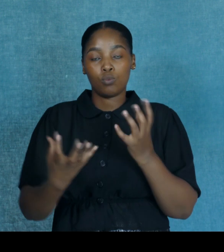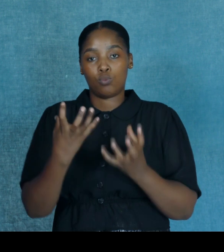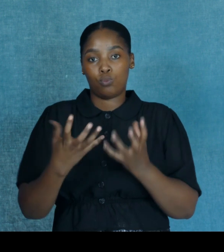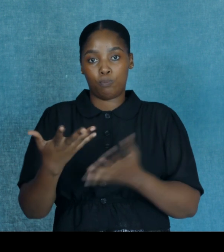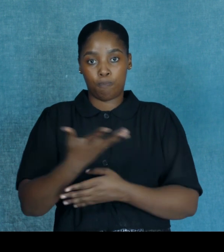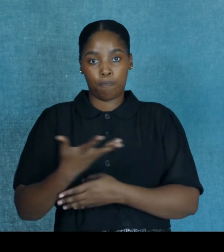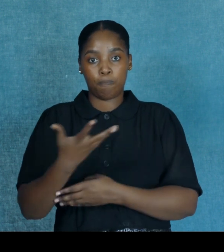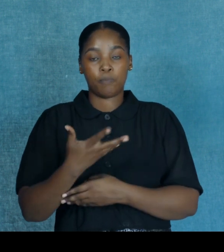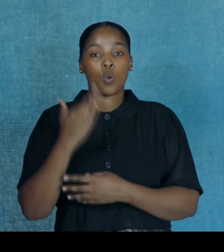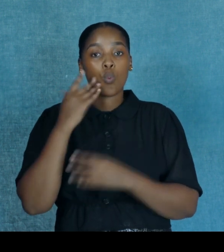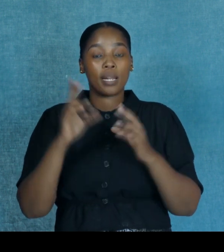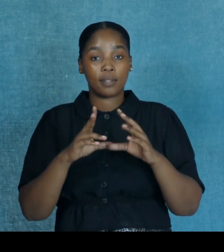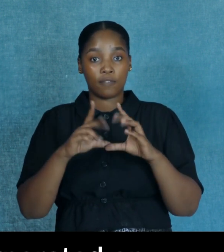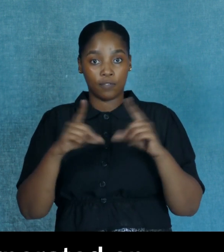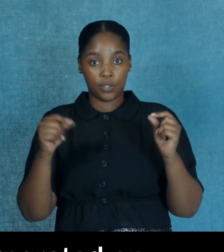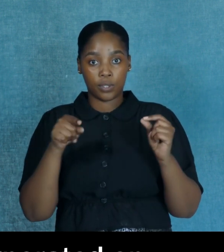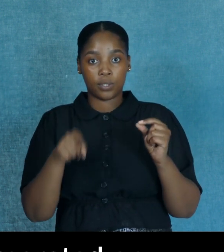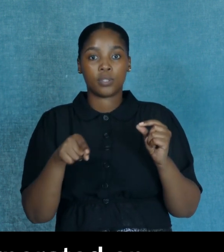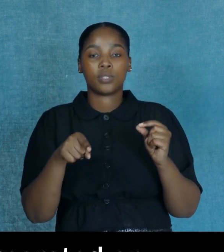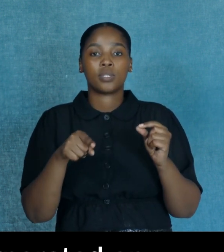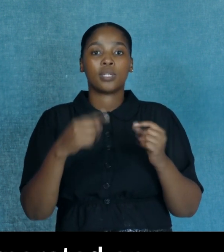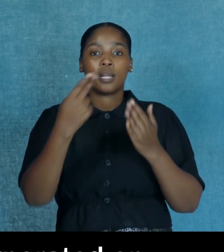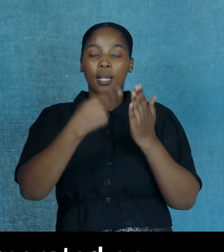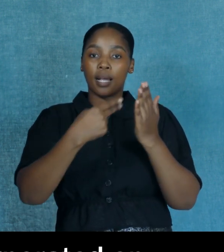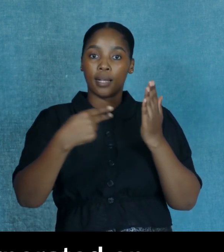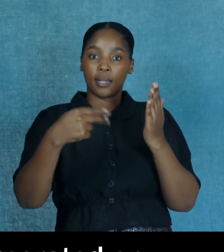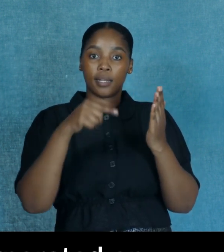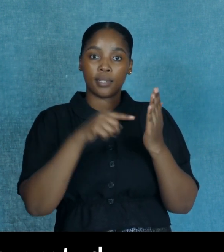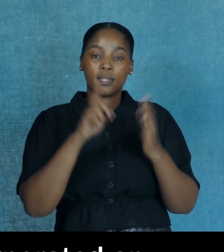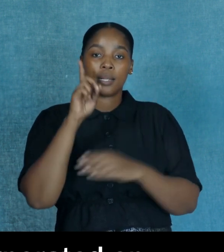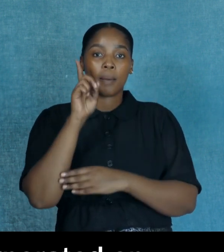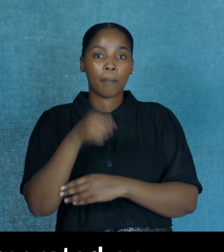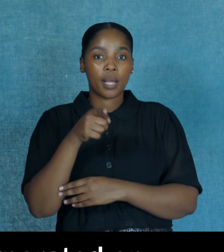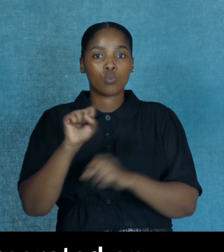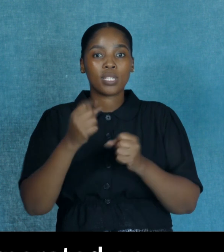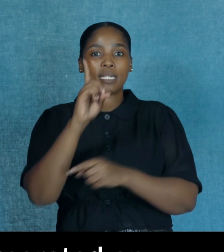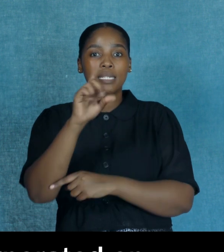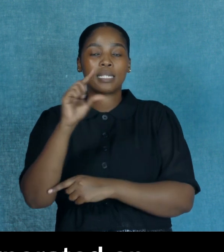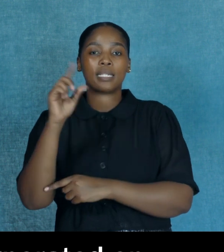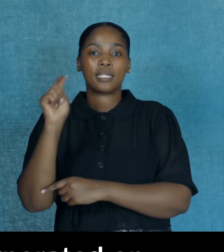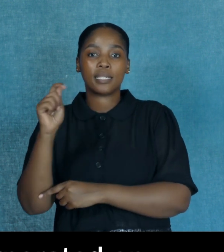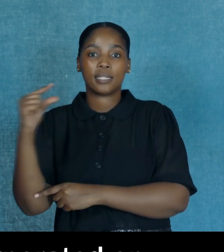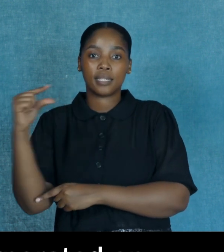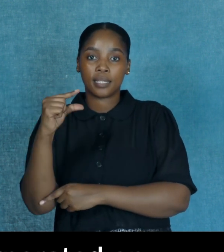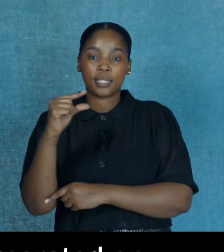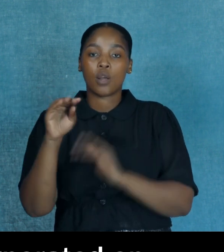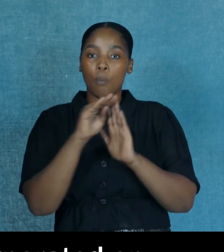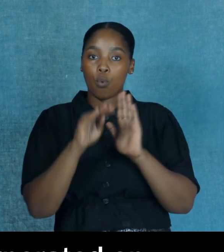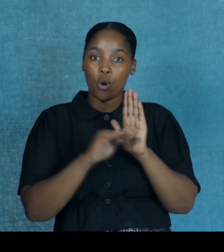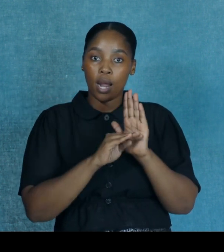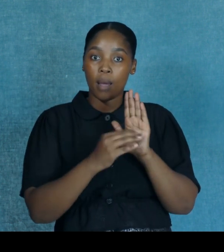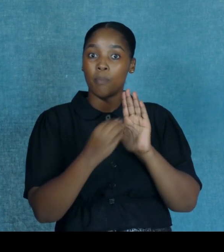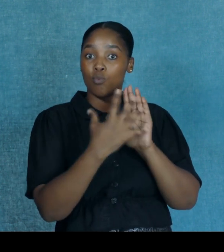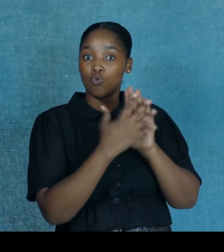format. The artwork is to be incorporated on DTG program as indicated on the